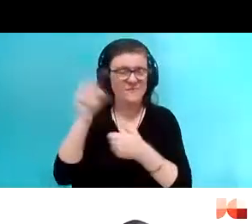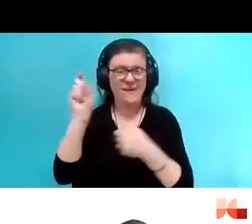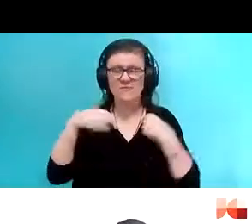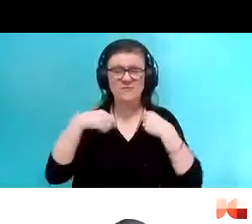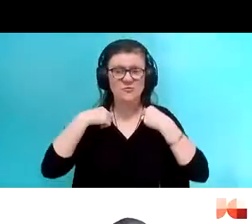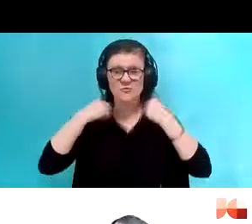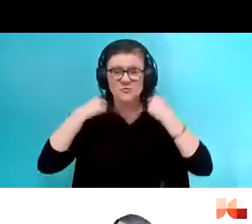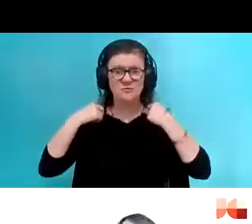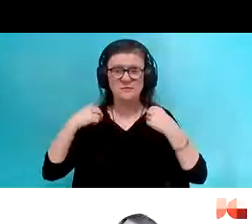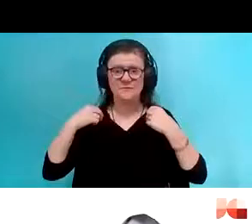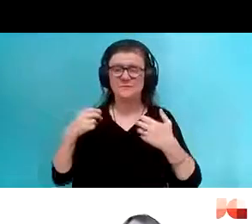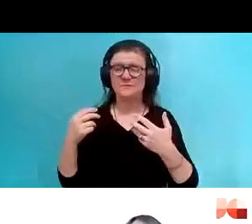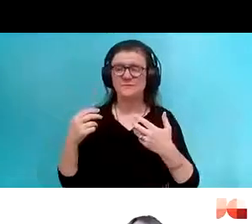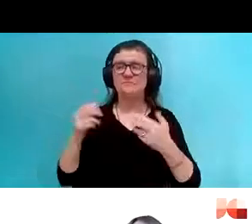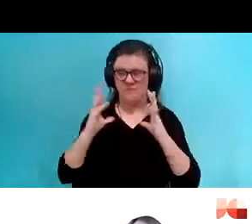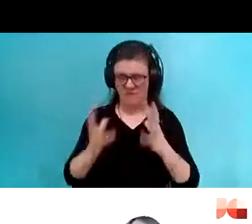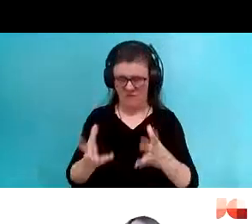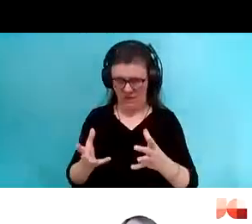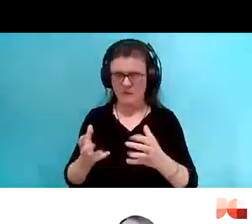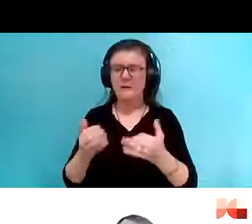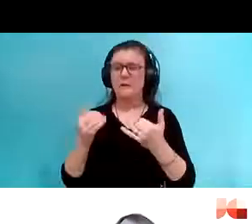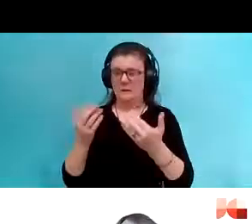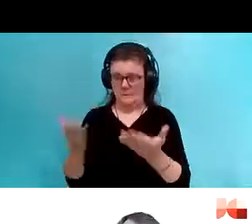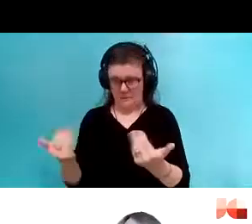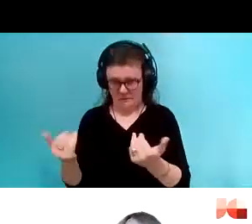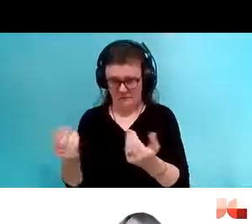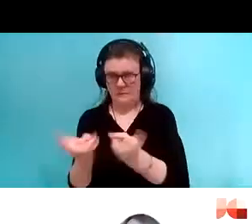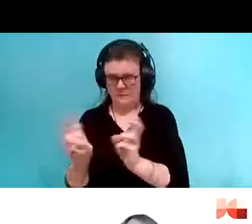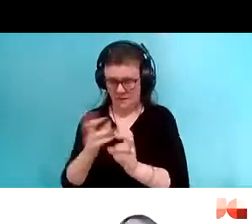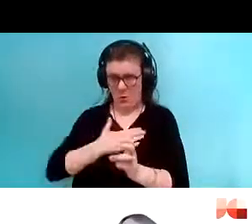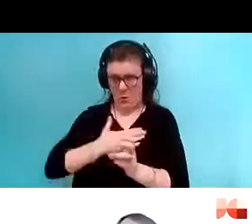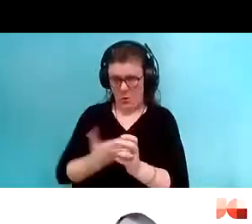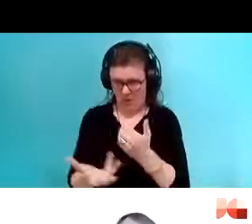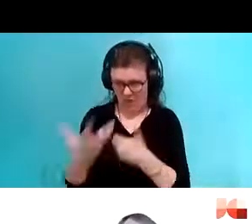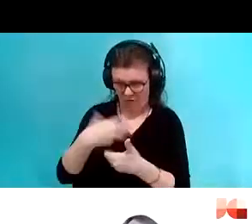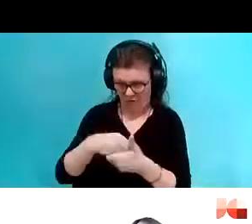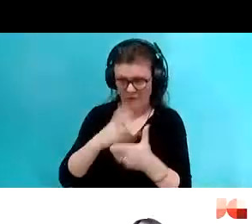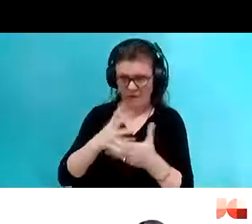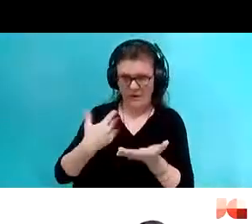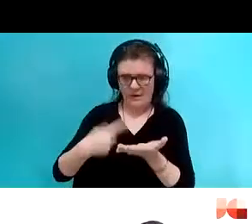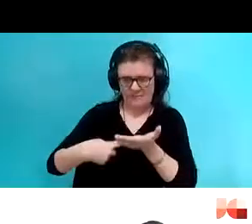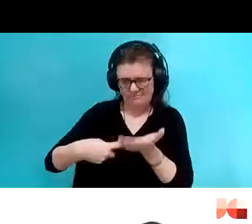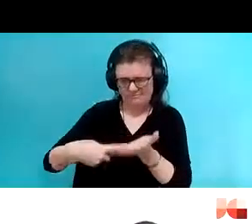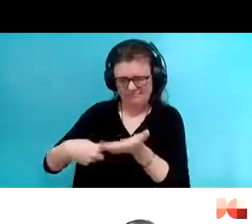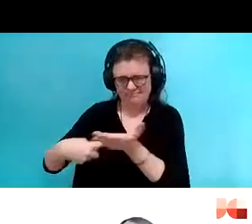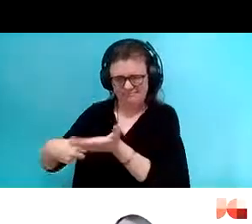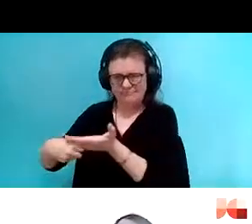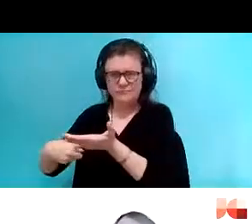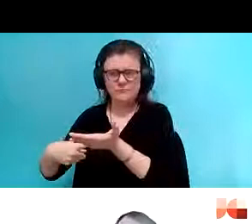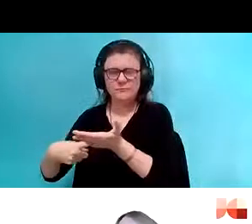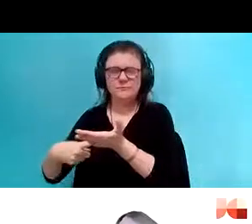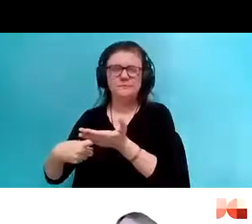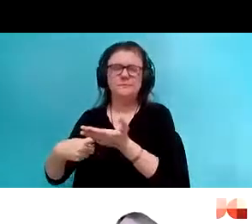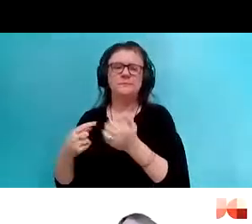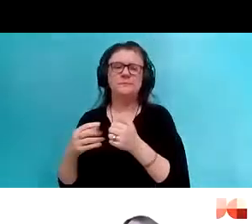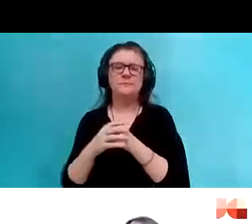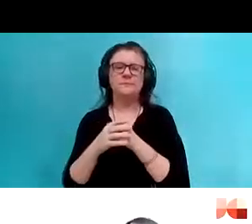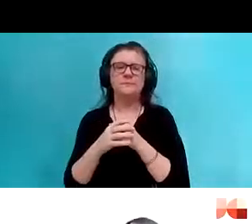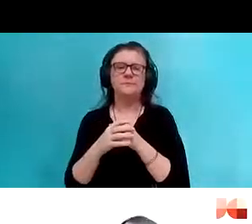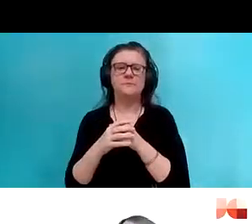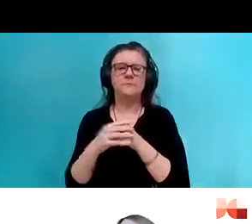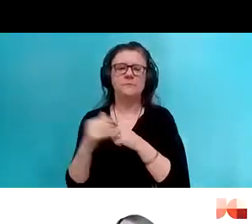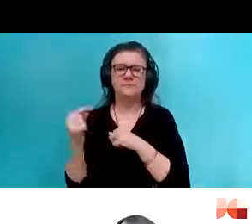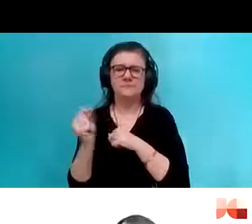and then we can address the challenges of bringing the data together and filling those data gaps. The concept note for this group